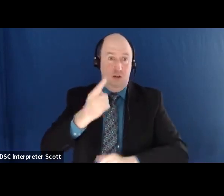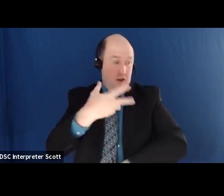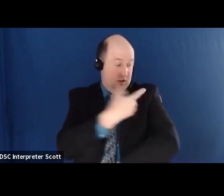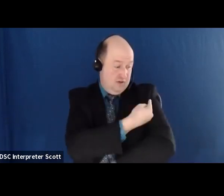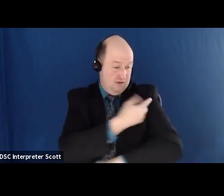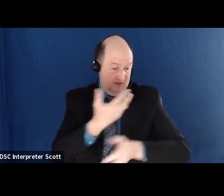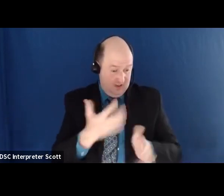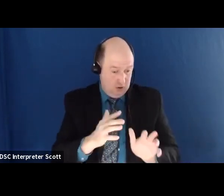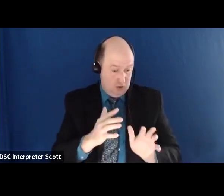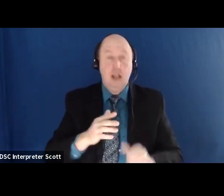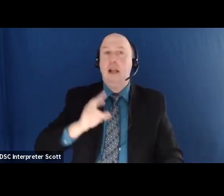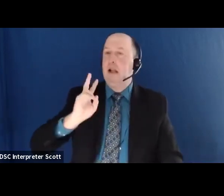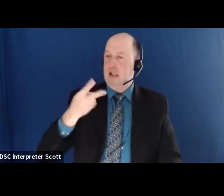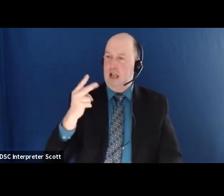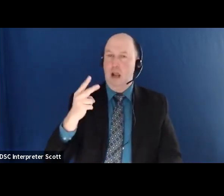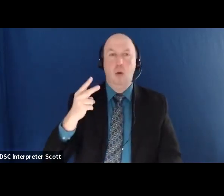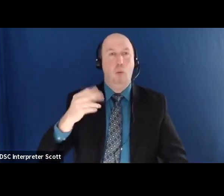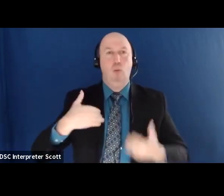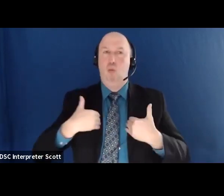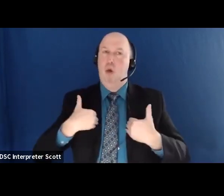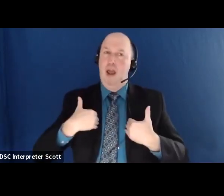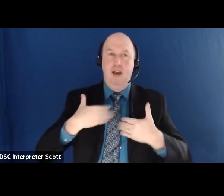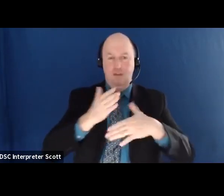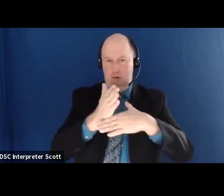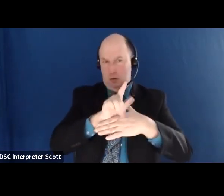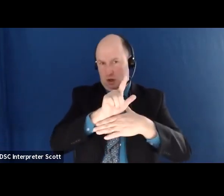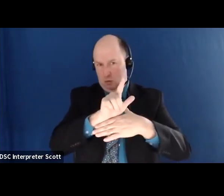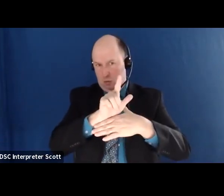there waiting for you 21, 28 days later.